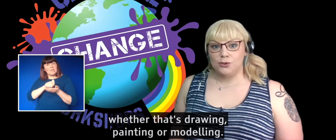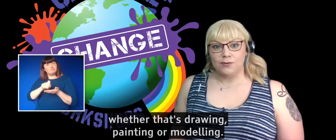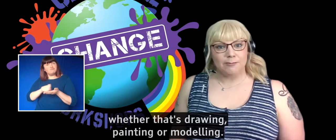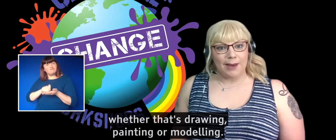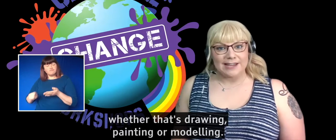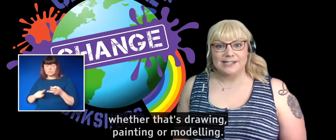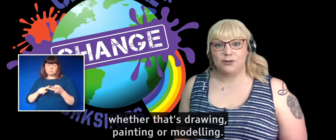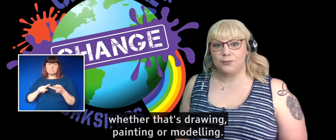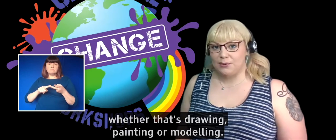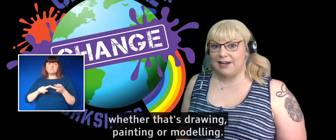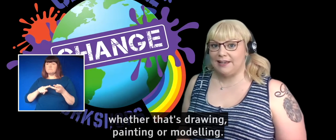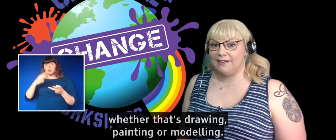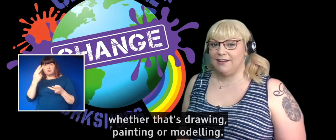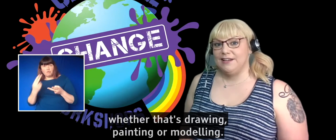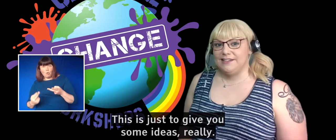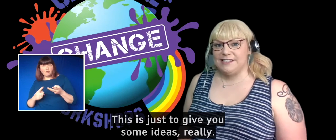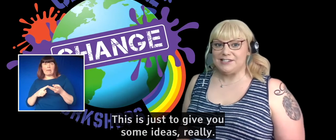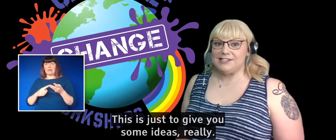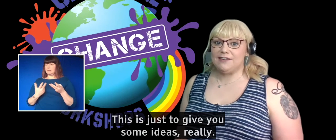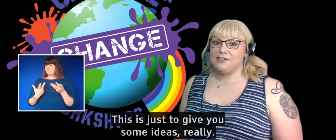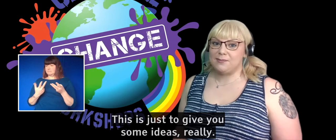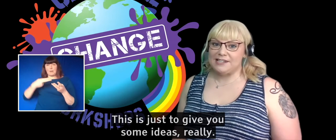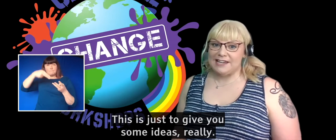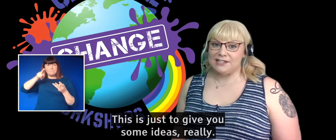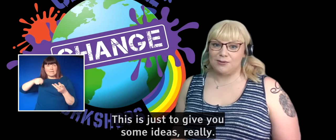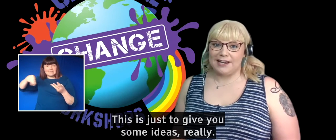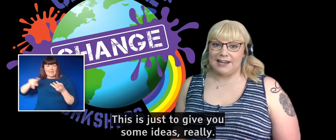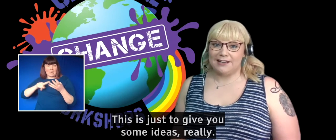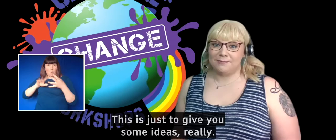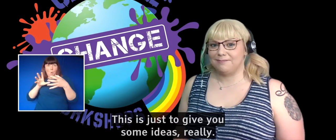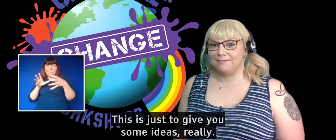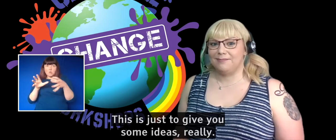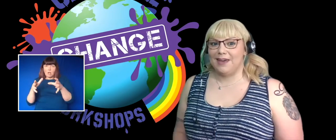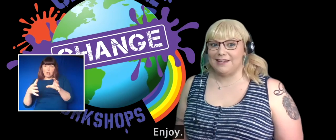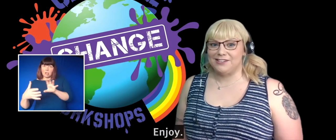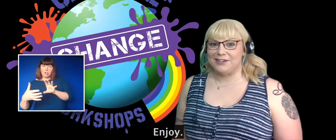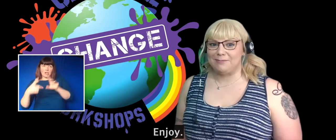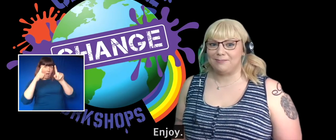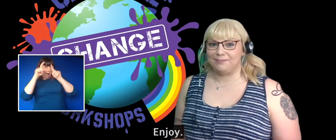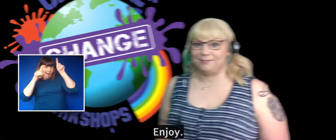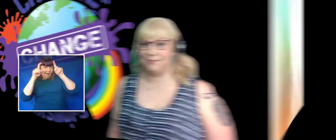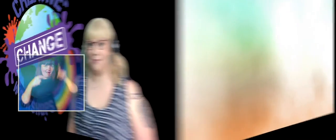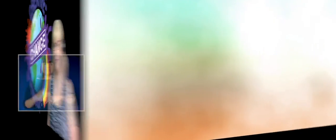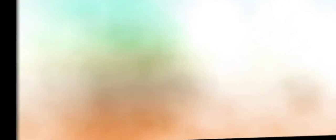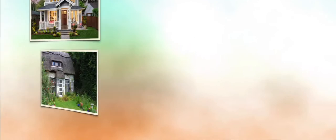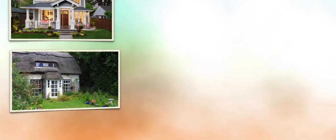that's drawing, painting, or modeling. This is just to give you some ideas, really. Enjoy.